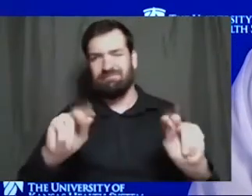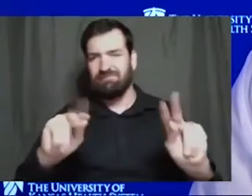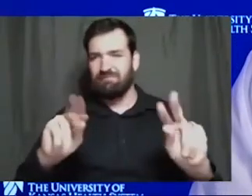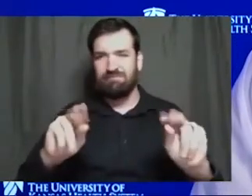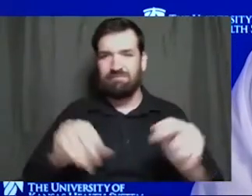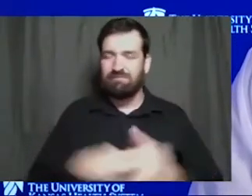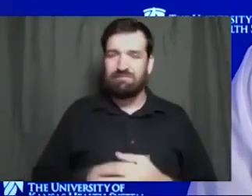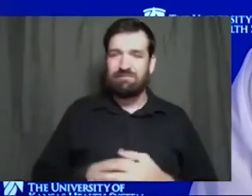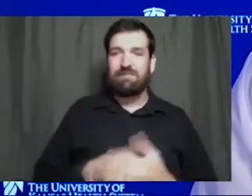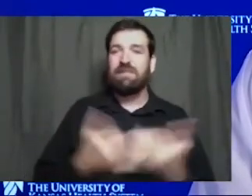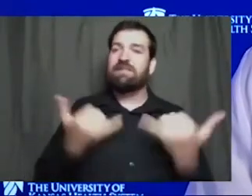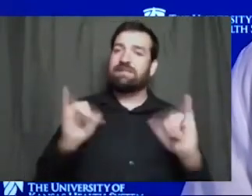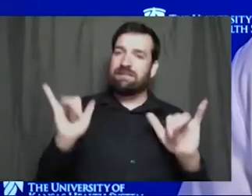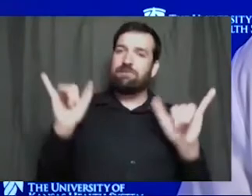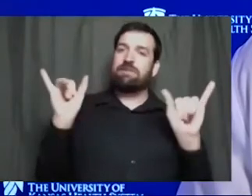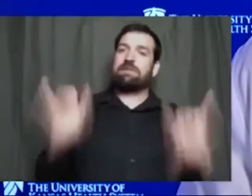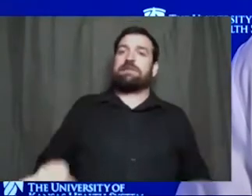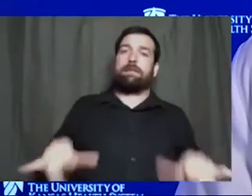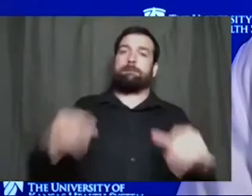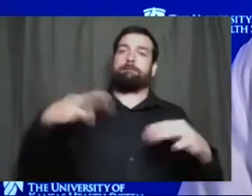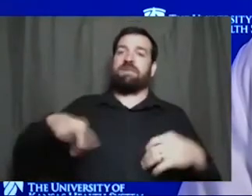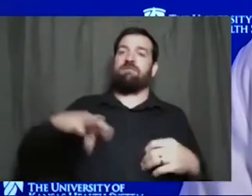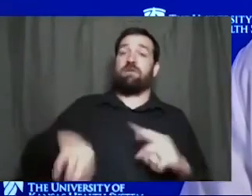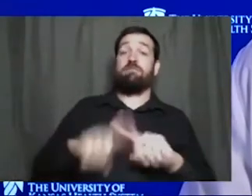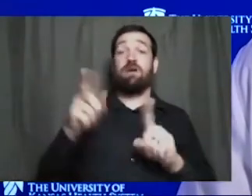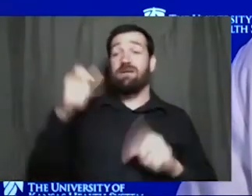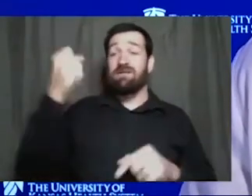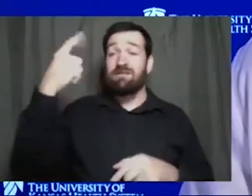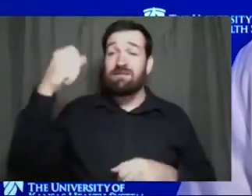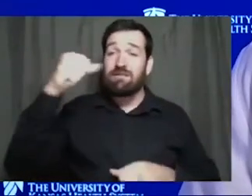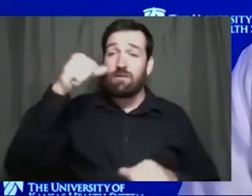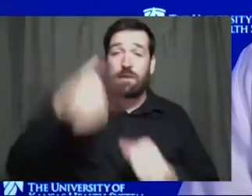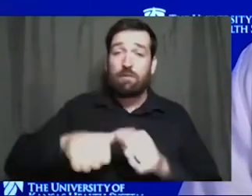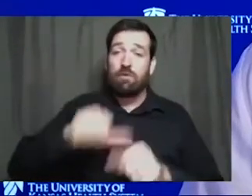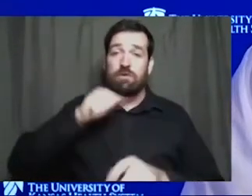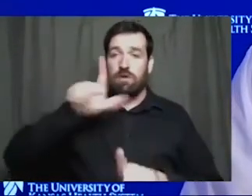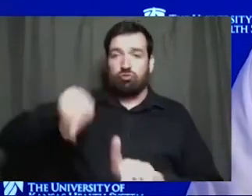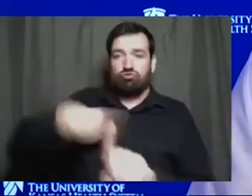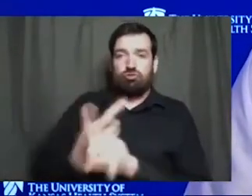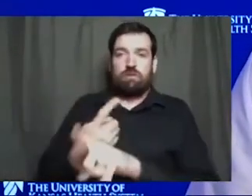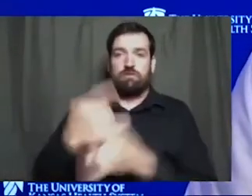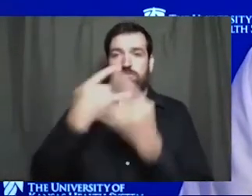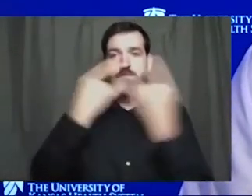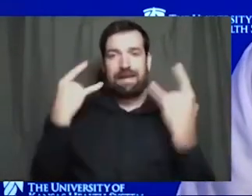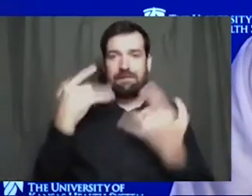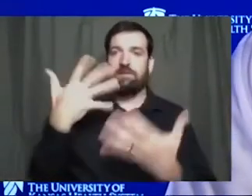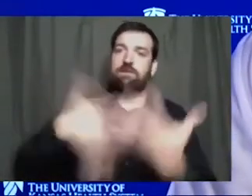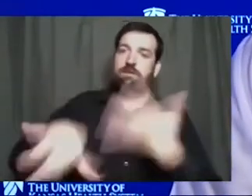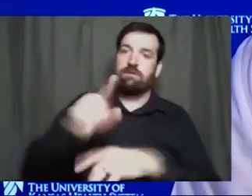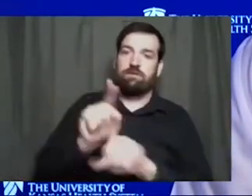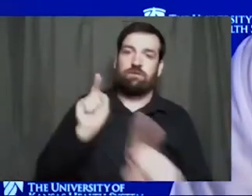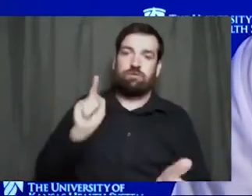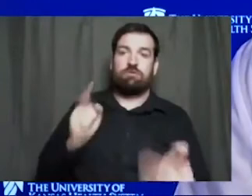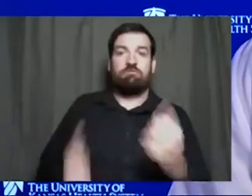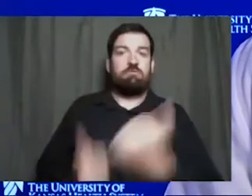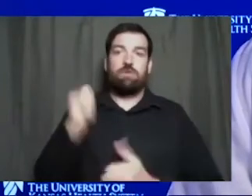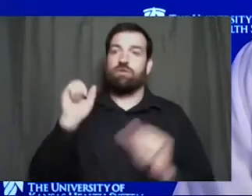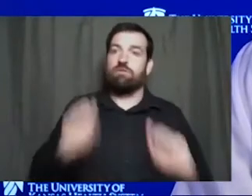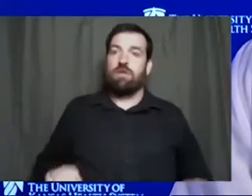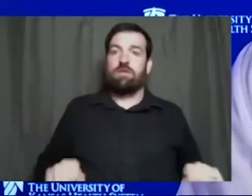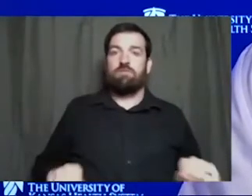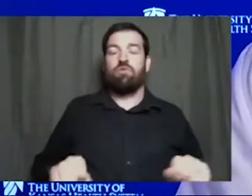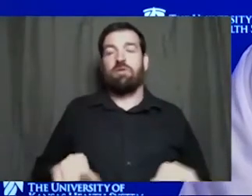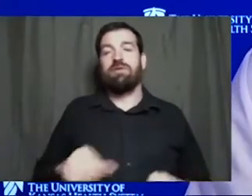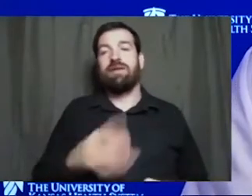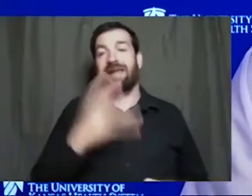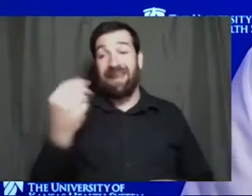seen before. But also remember, it's not just masking, it is distancing as much as possible and vaccination. But overall, masking has